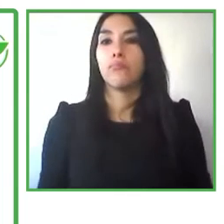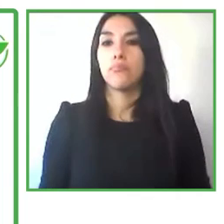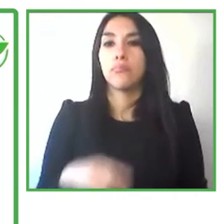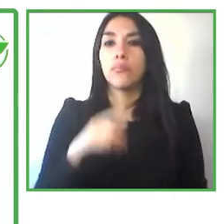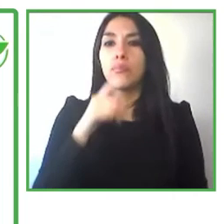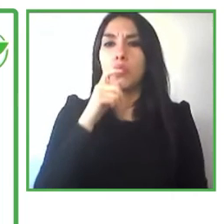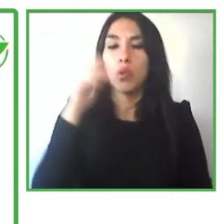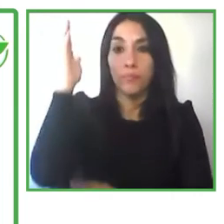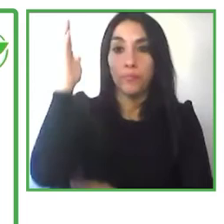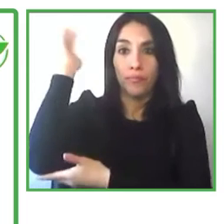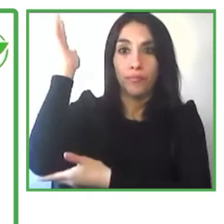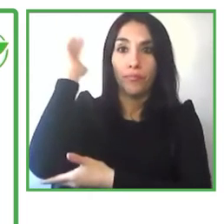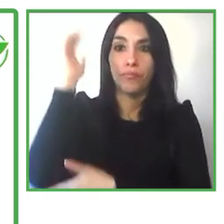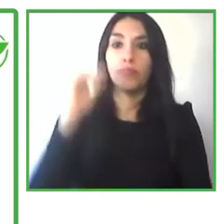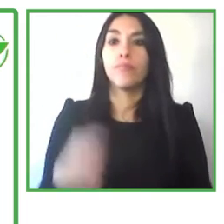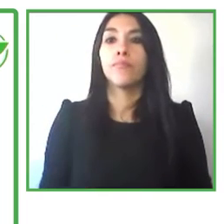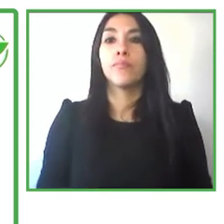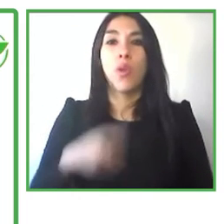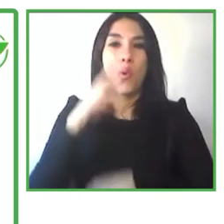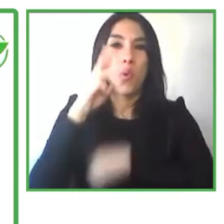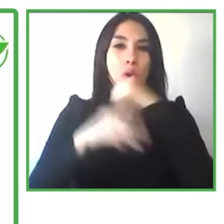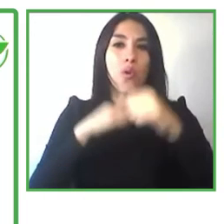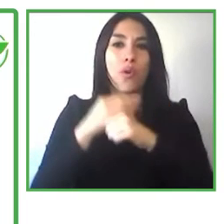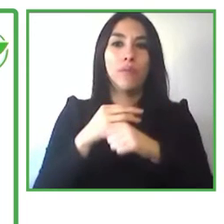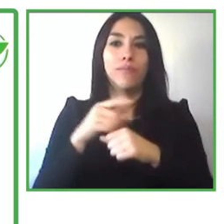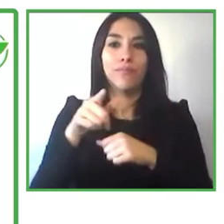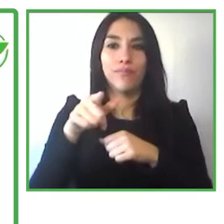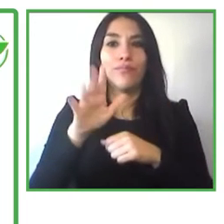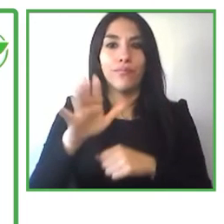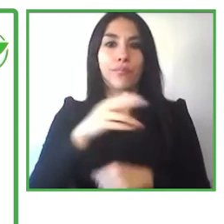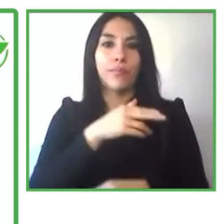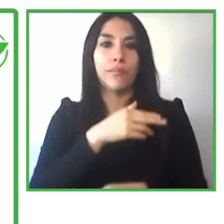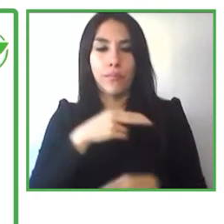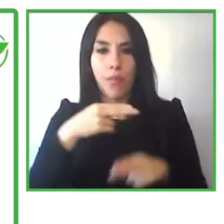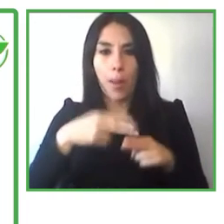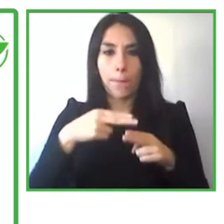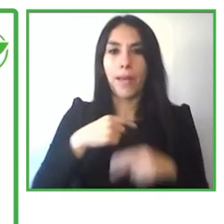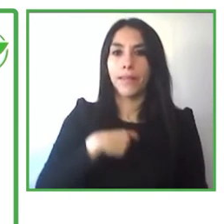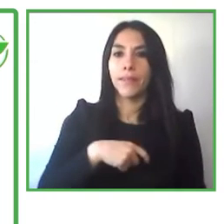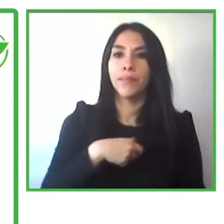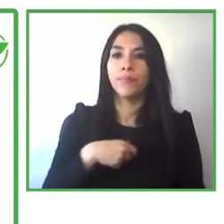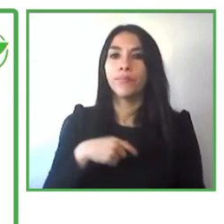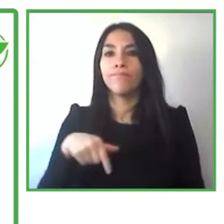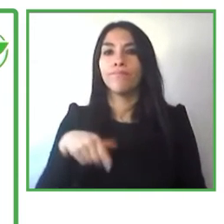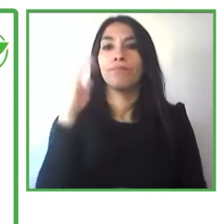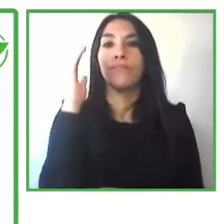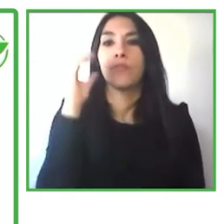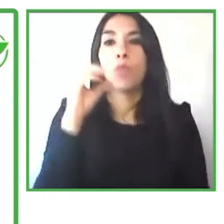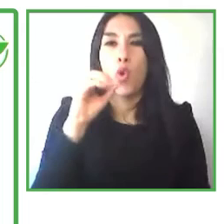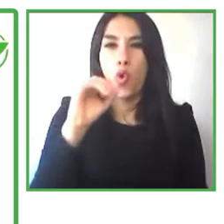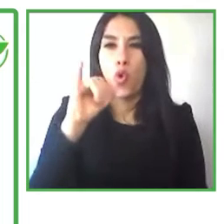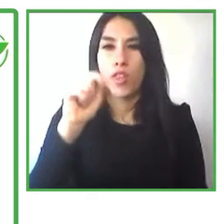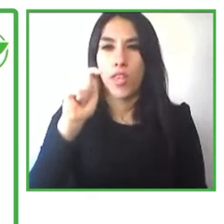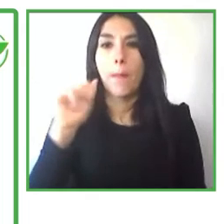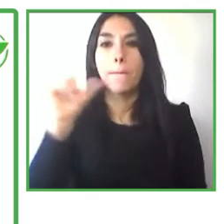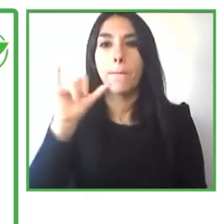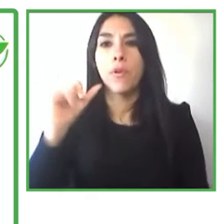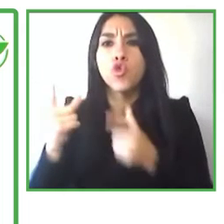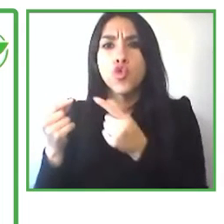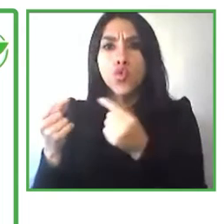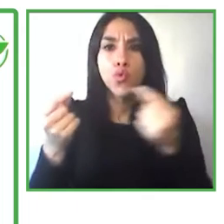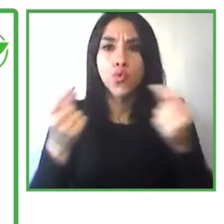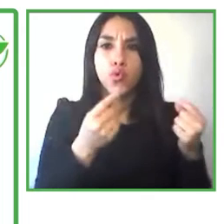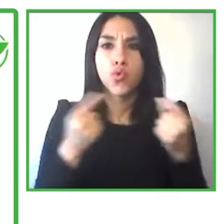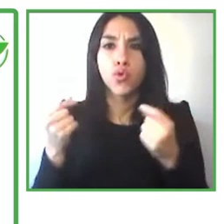had conferences at regional level, for example, in Southern Africa, Latin America, North America. And